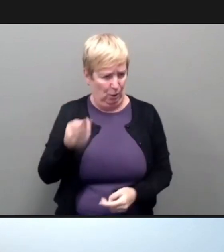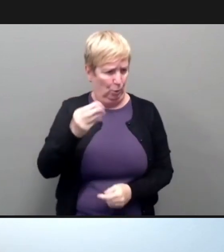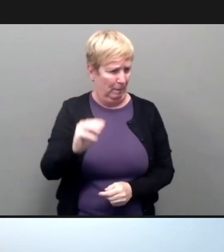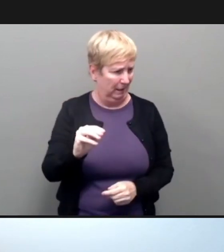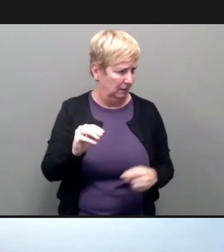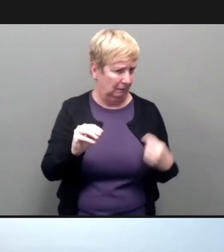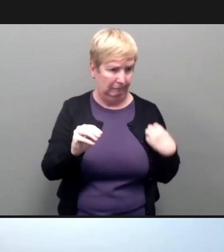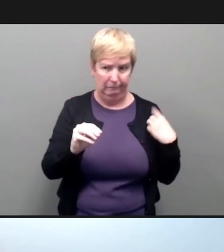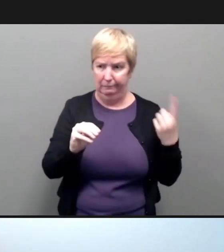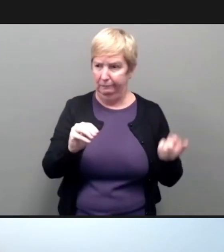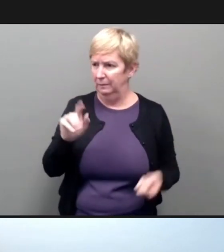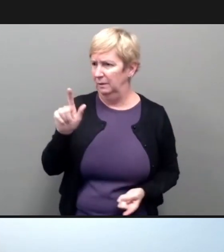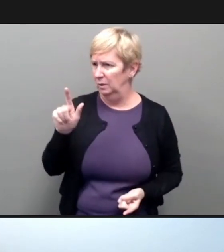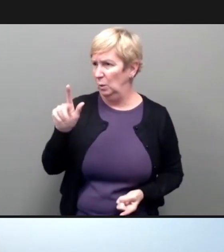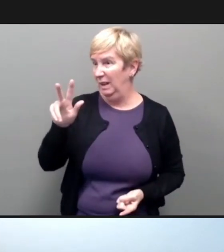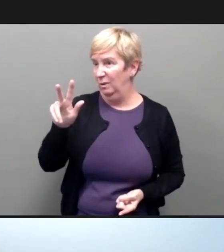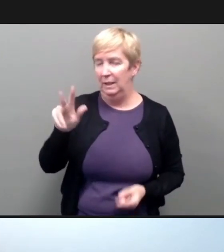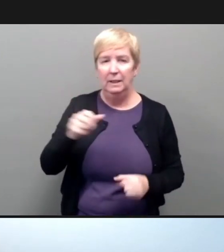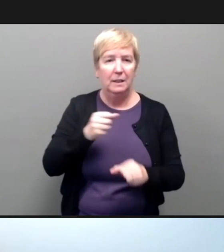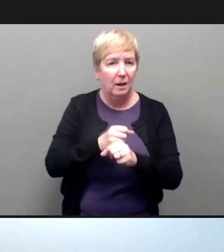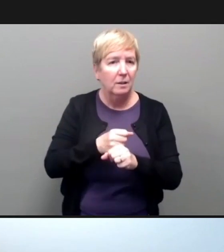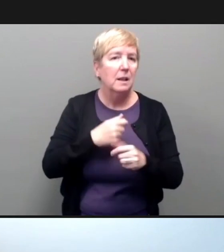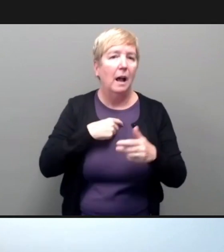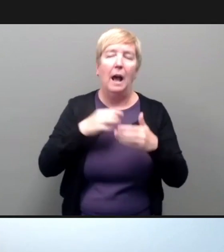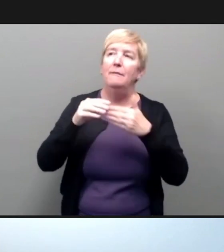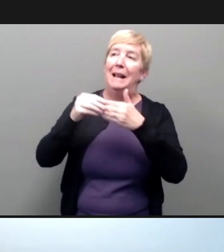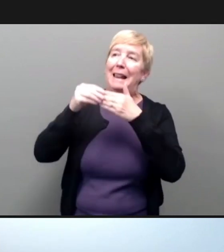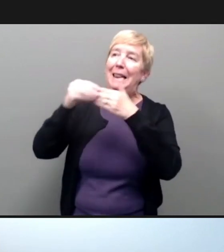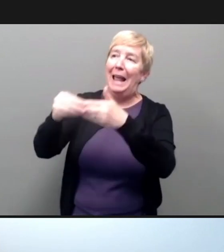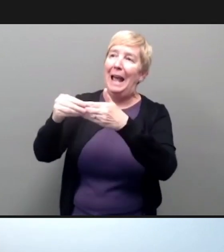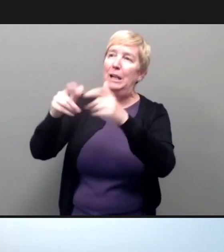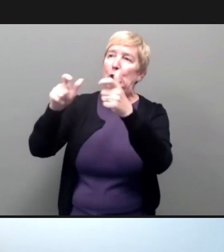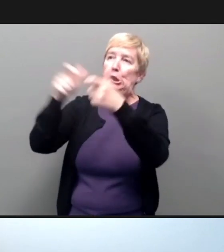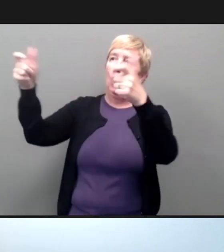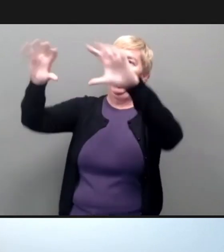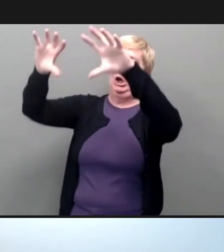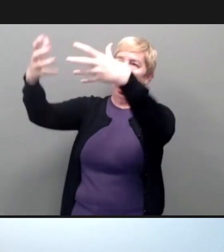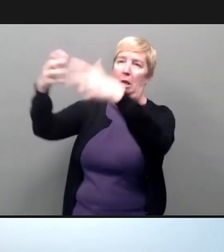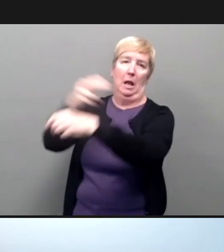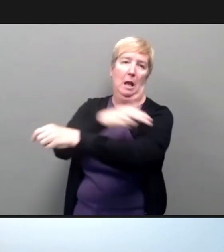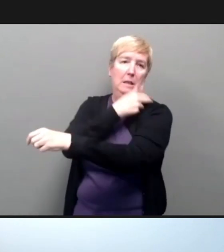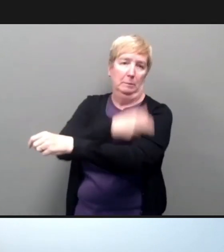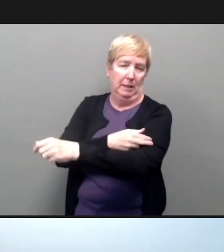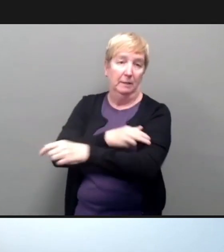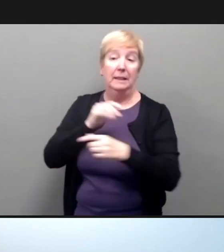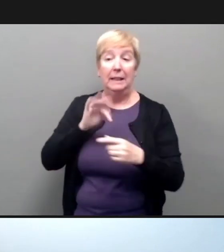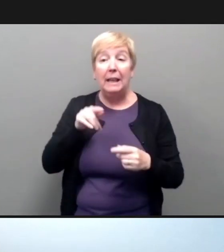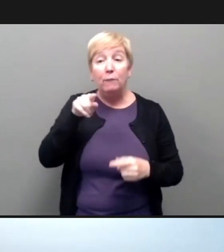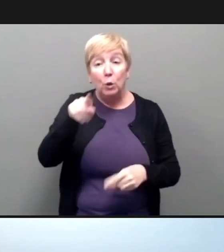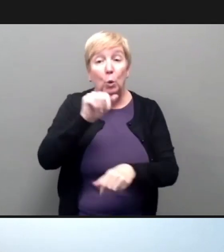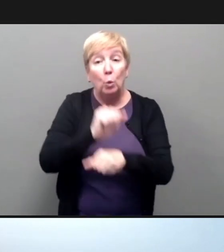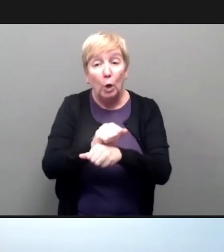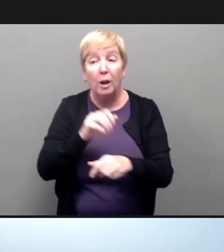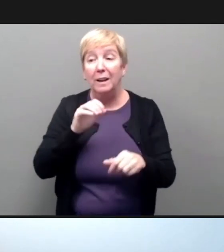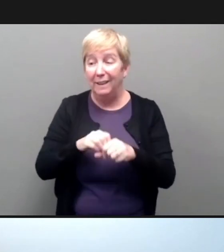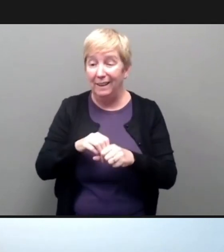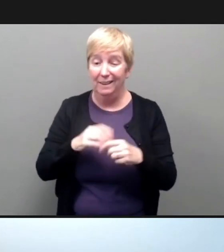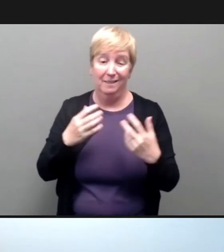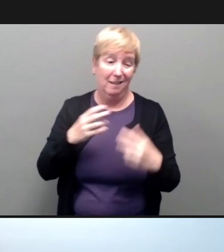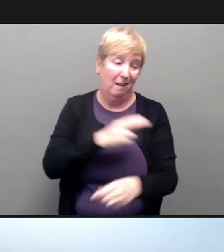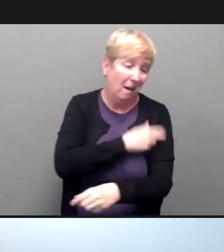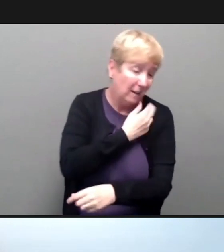been, 23. I've led very large healthcare systems. If you work in healthcare as a leader,